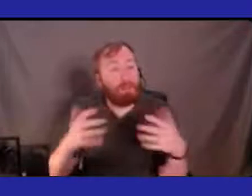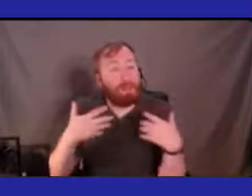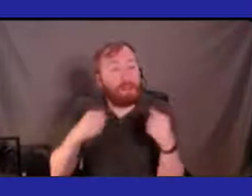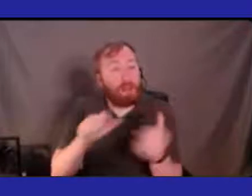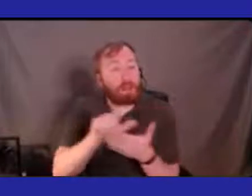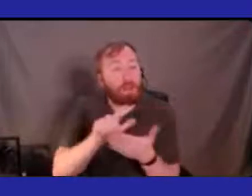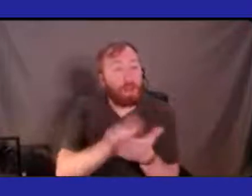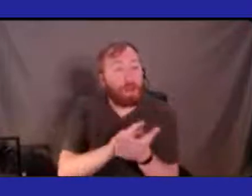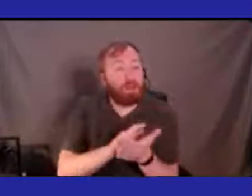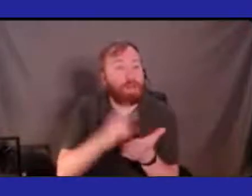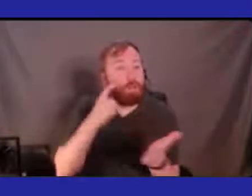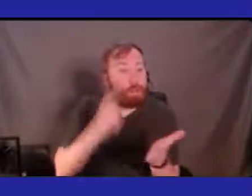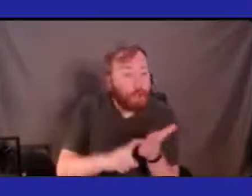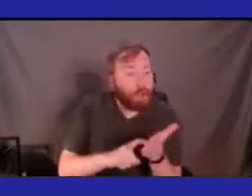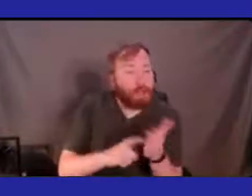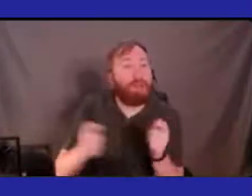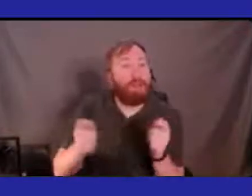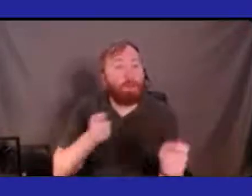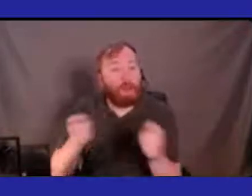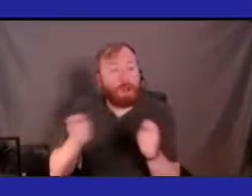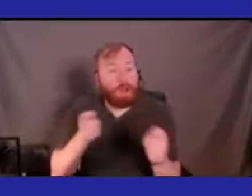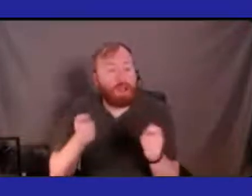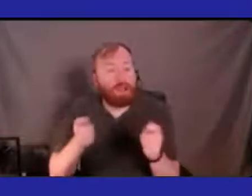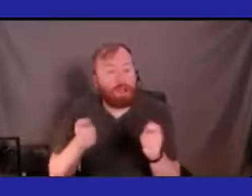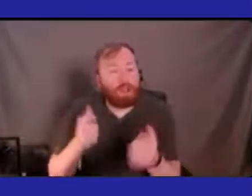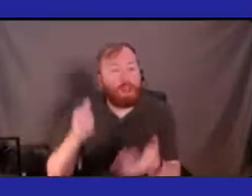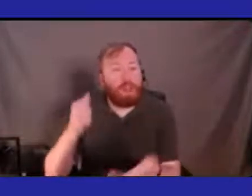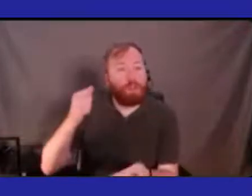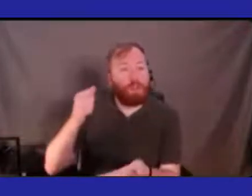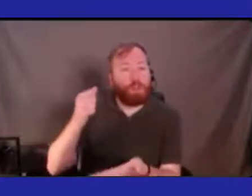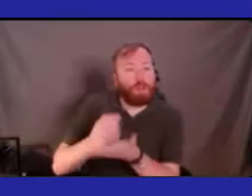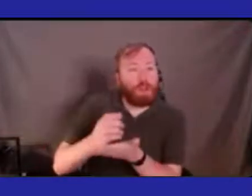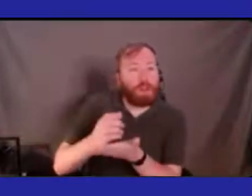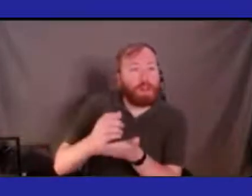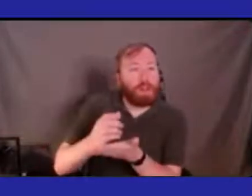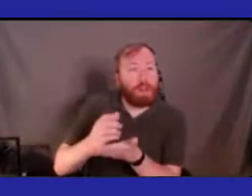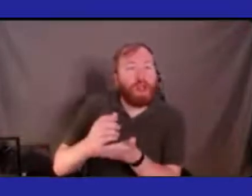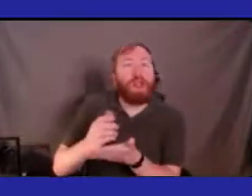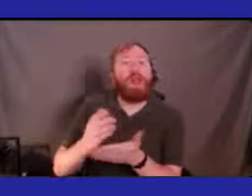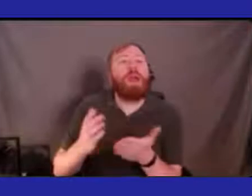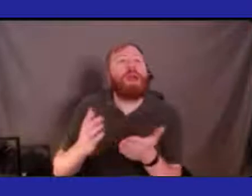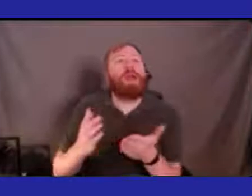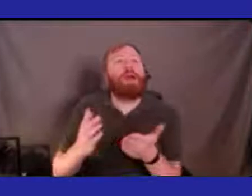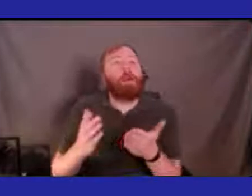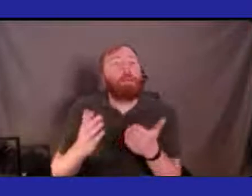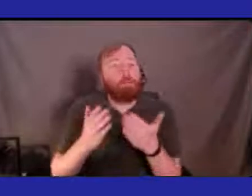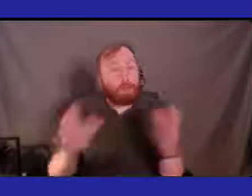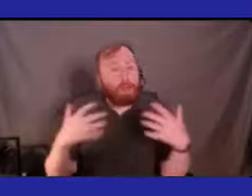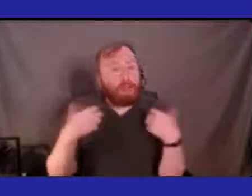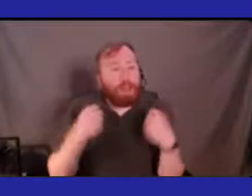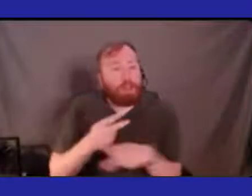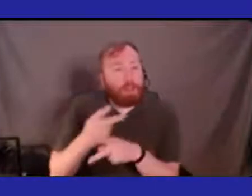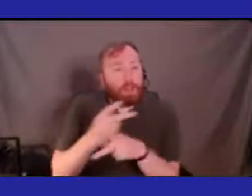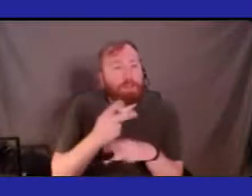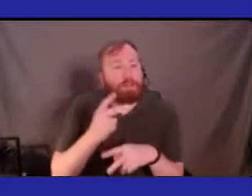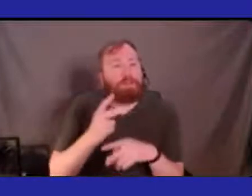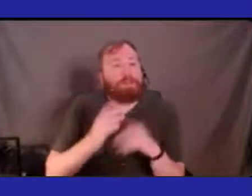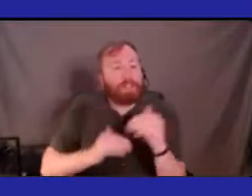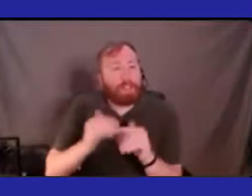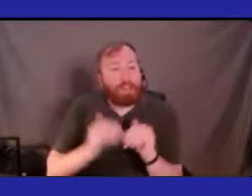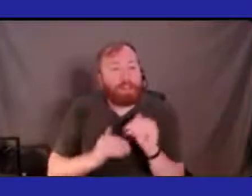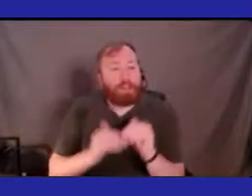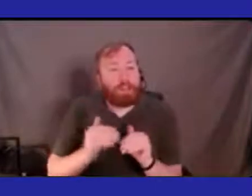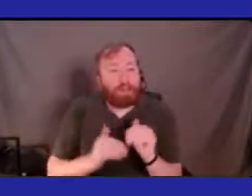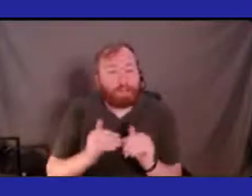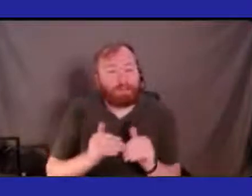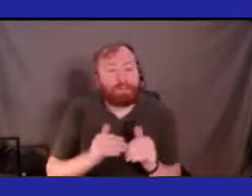recognizes and regulates the accredited public health care facilities. Something like Joint Commission, but the